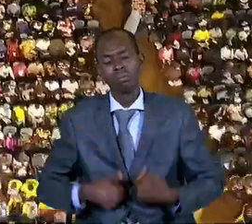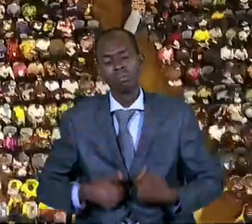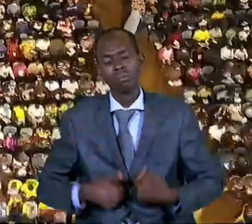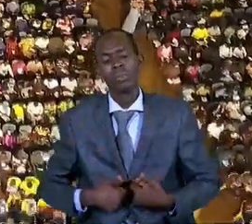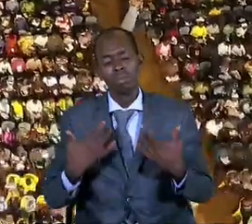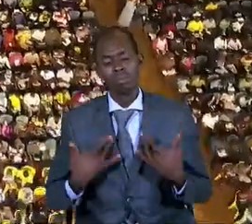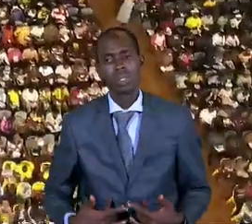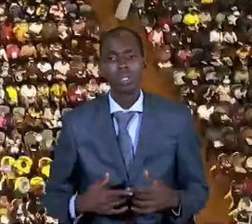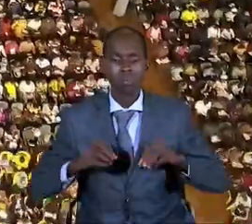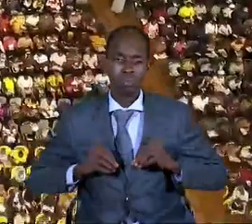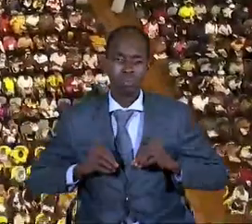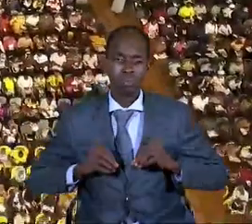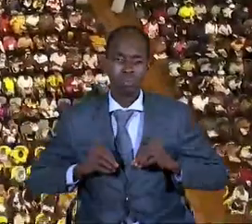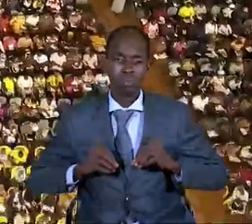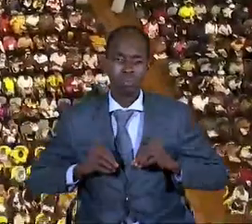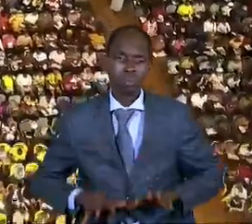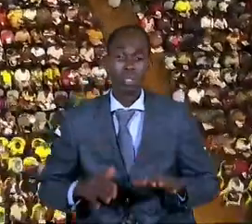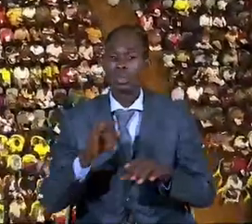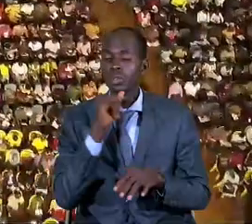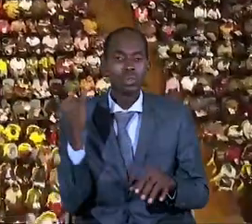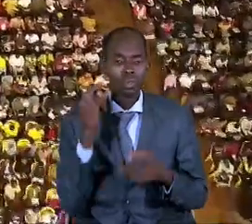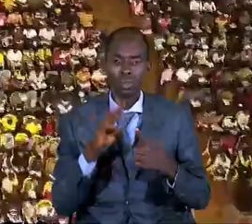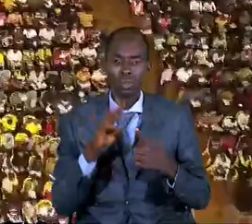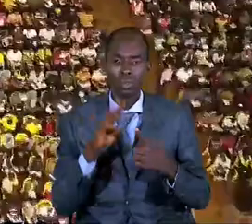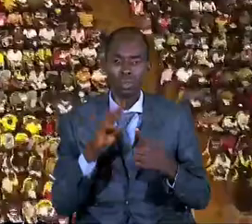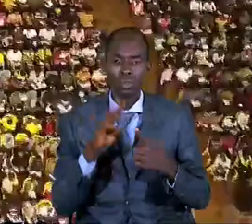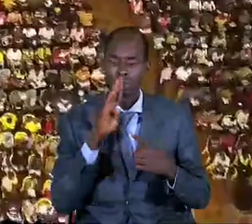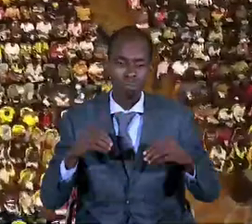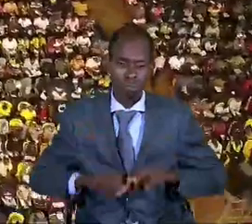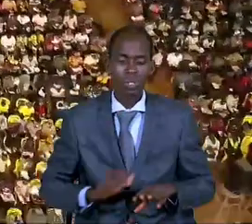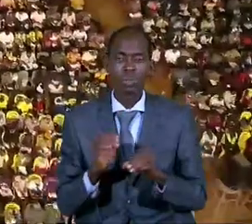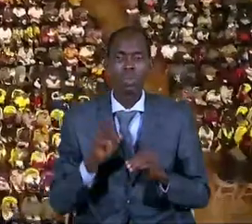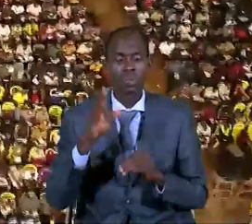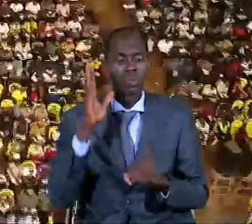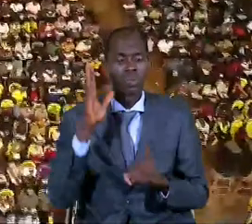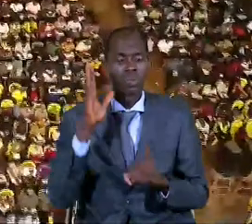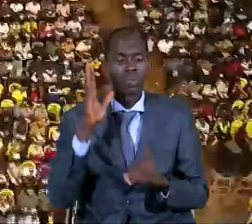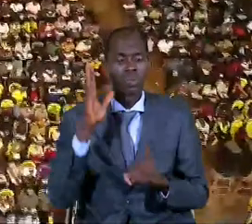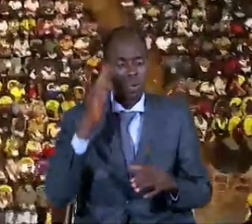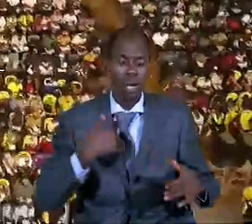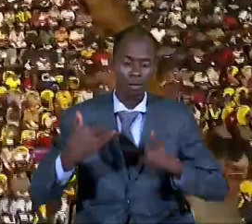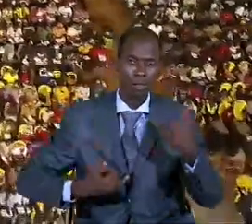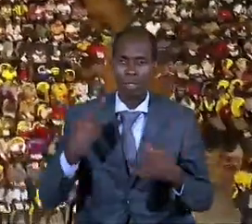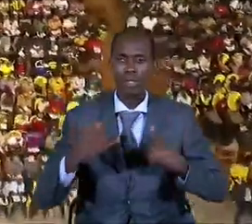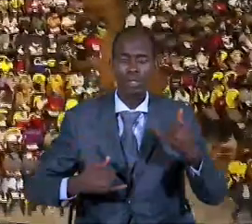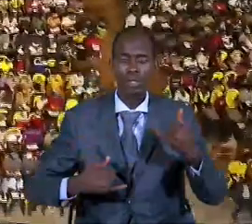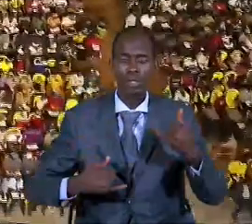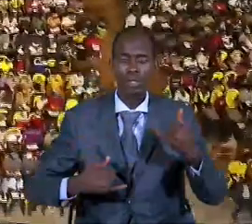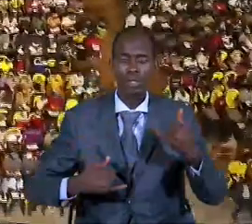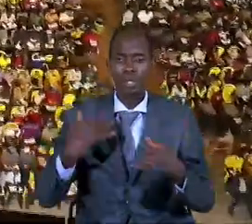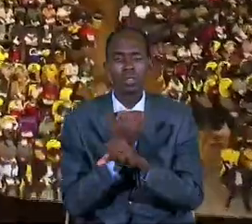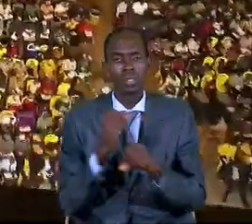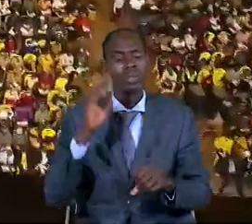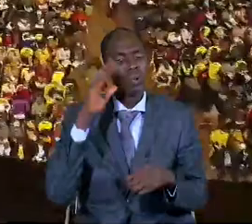of sadness, there'll be gladness in your life. The joy of salvation will make life different for you